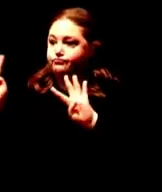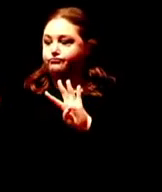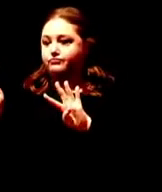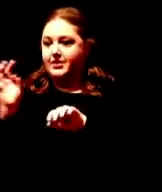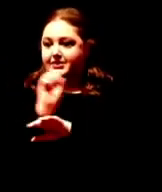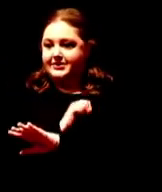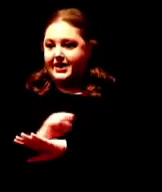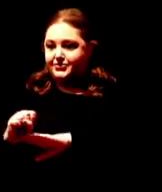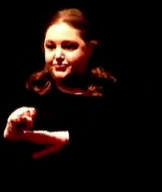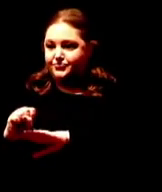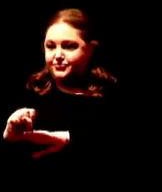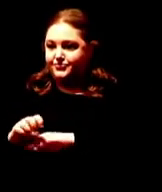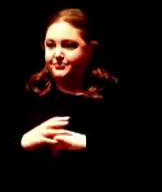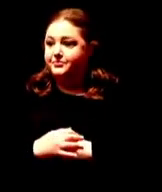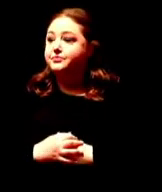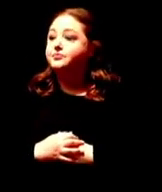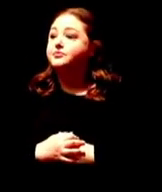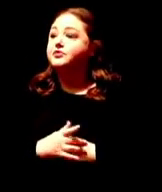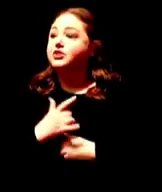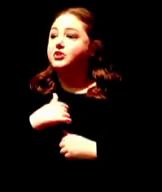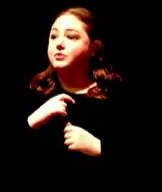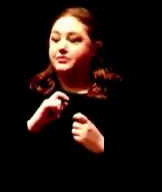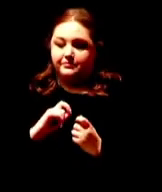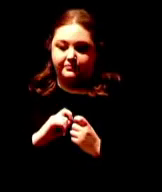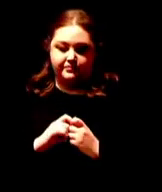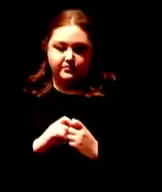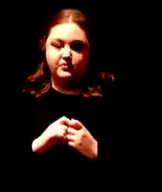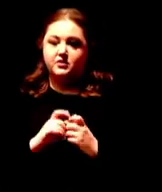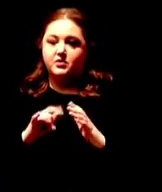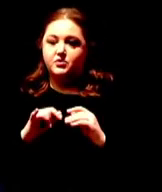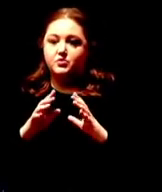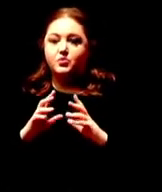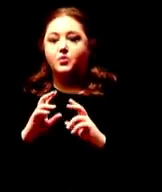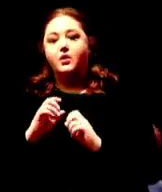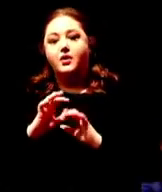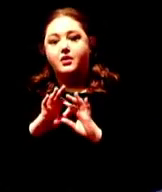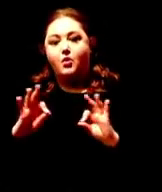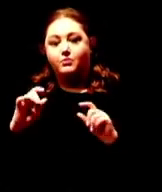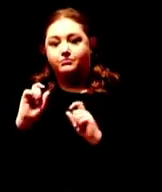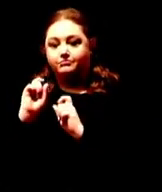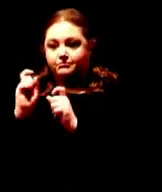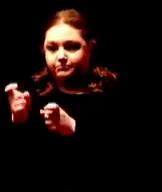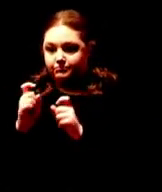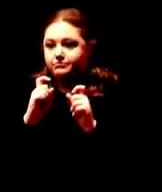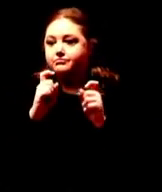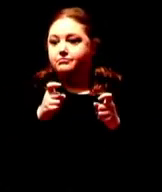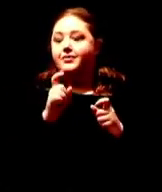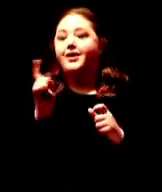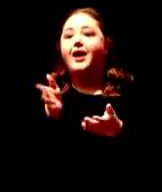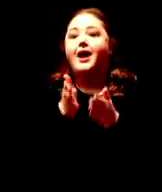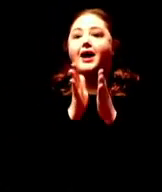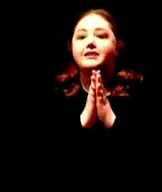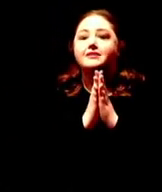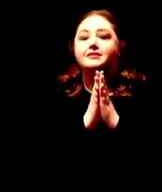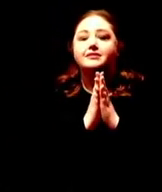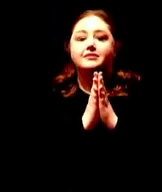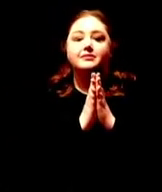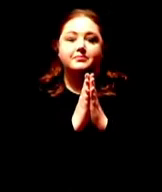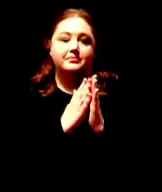stage. As we transition to the awarding of diplomas, I would also ask and